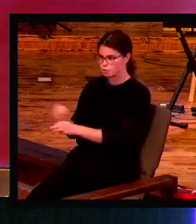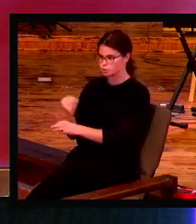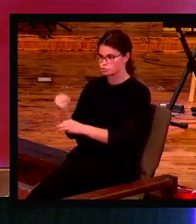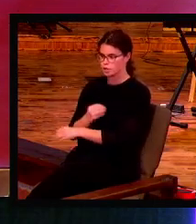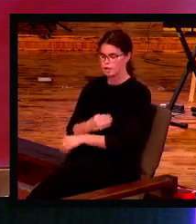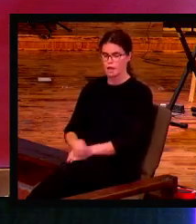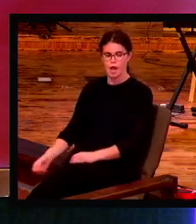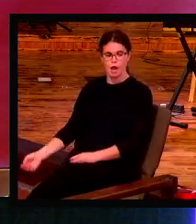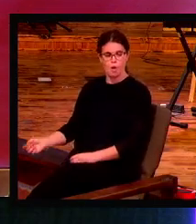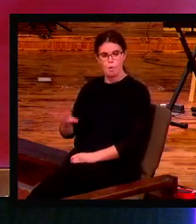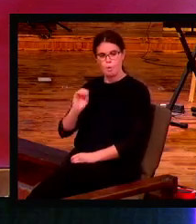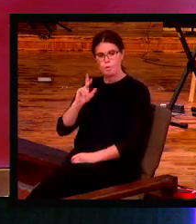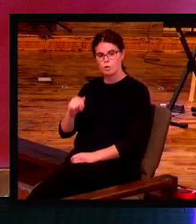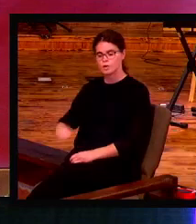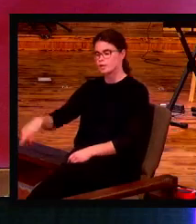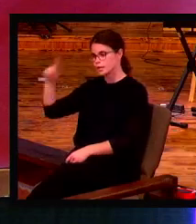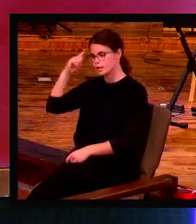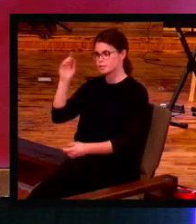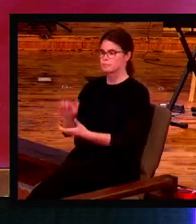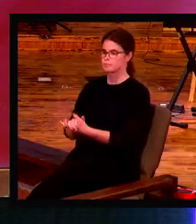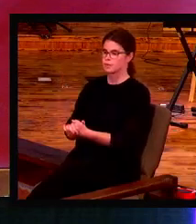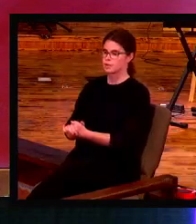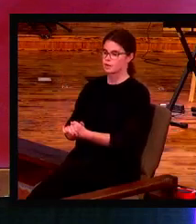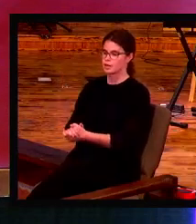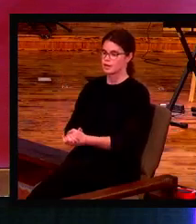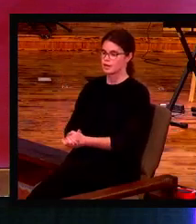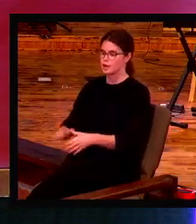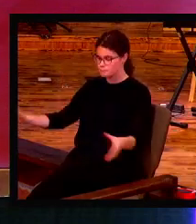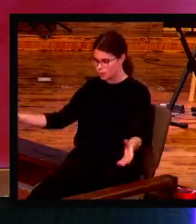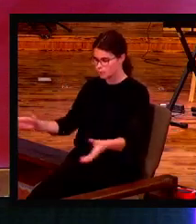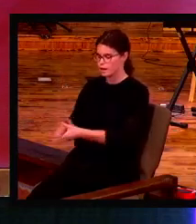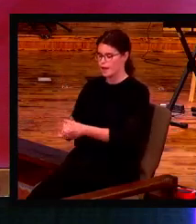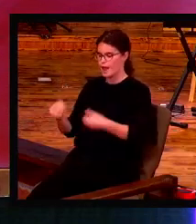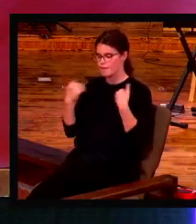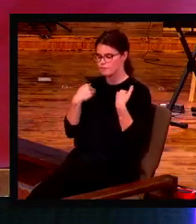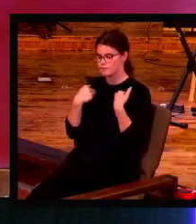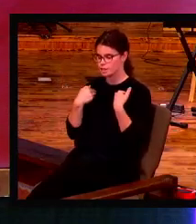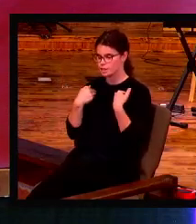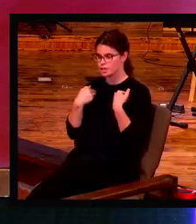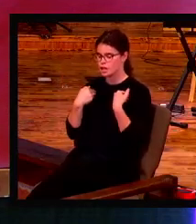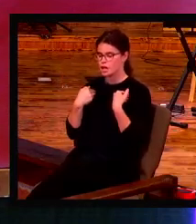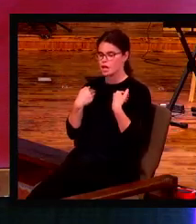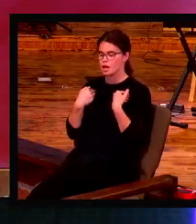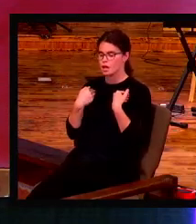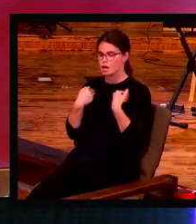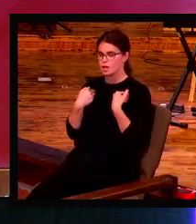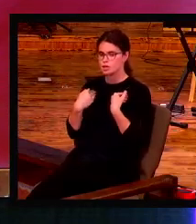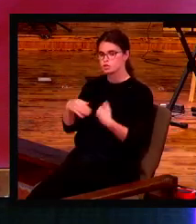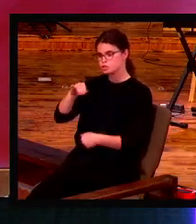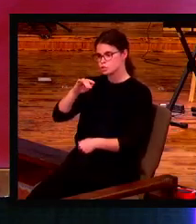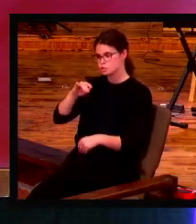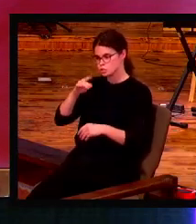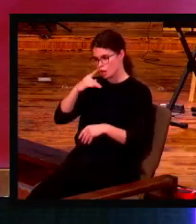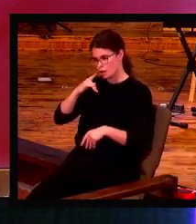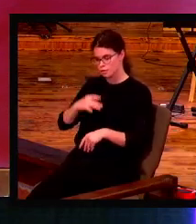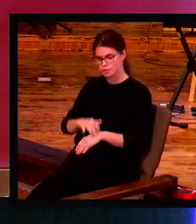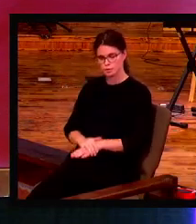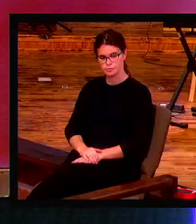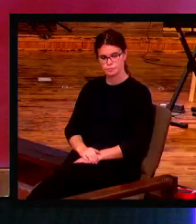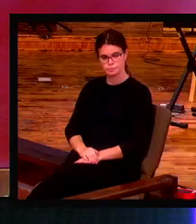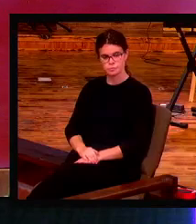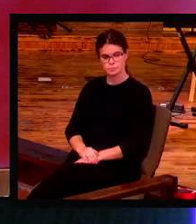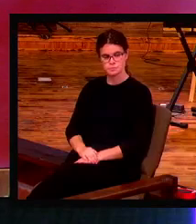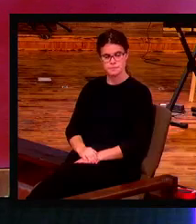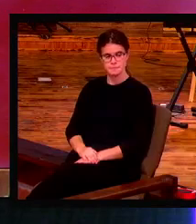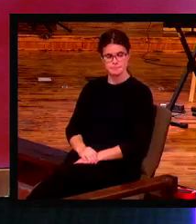child. Whatever the dream is, whatever the vision is that God's put in your heart, I want you to imagine that this